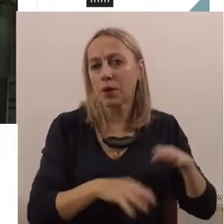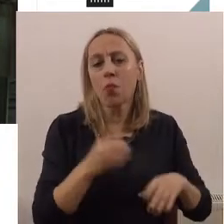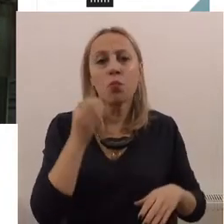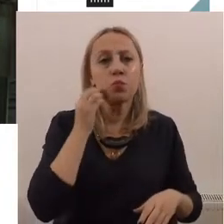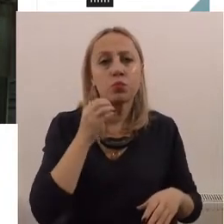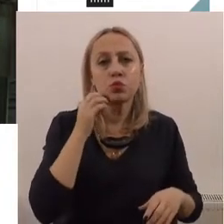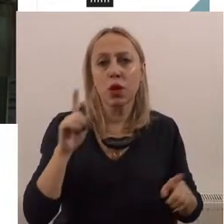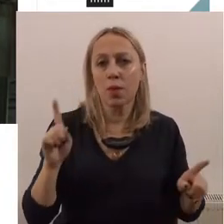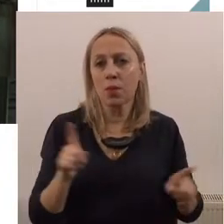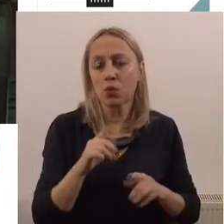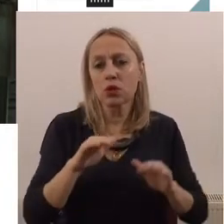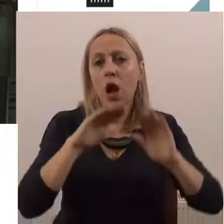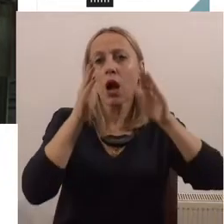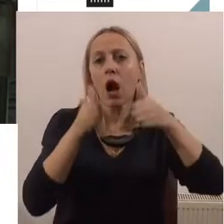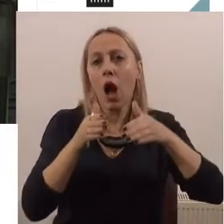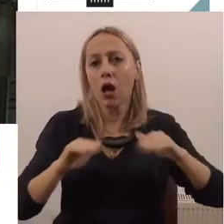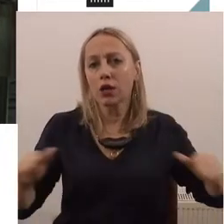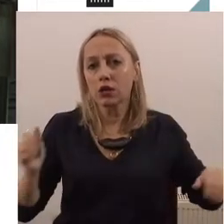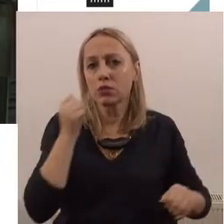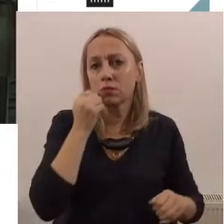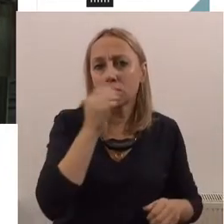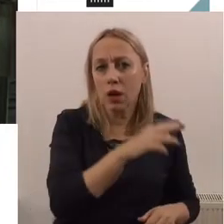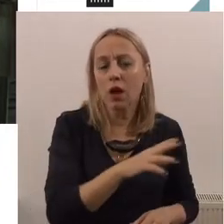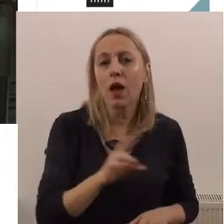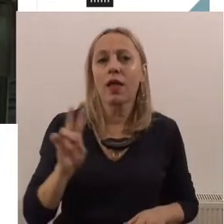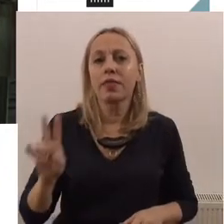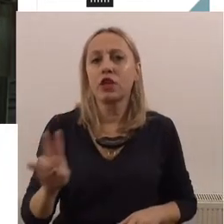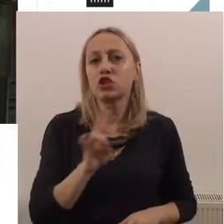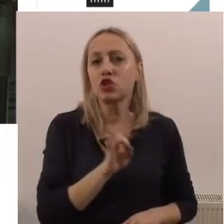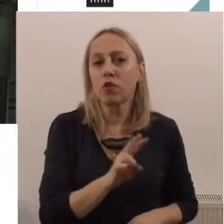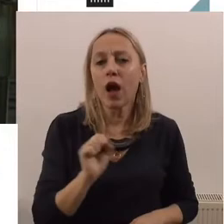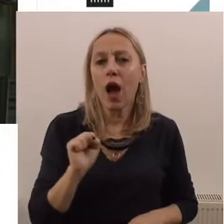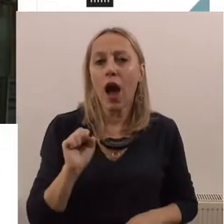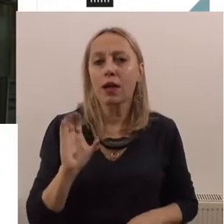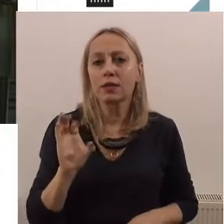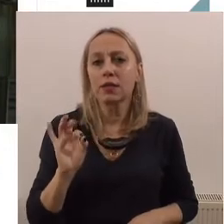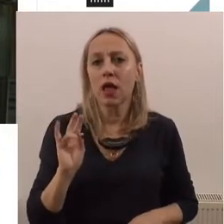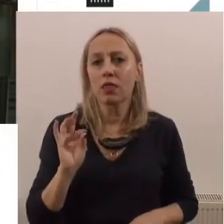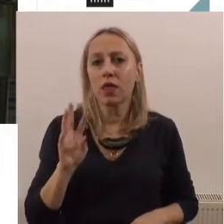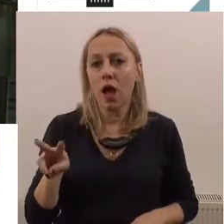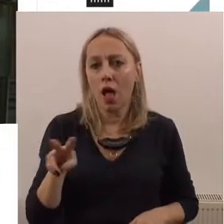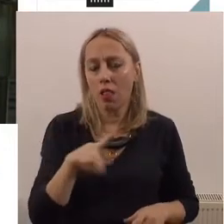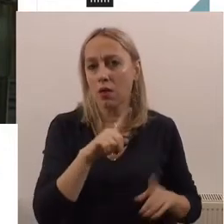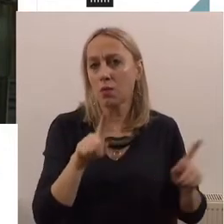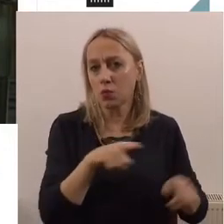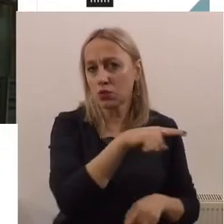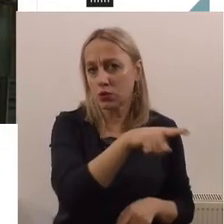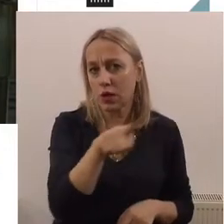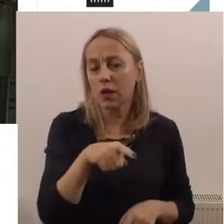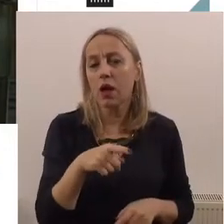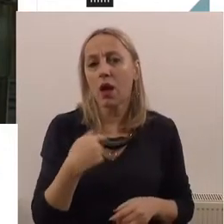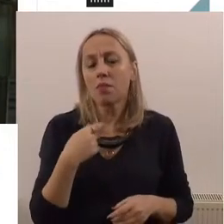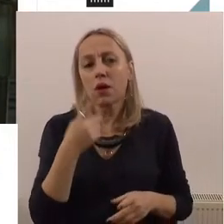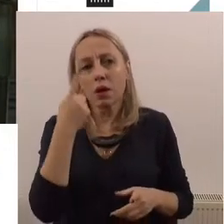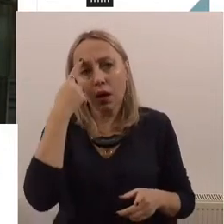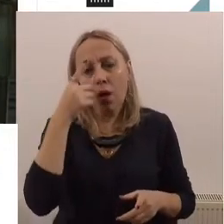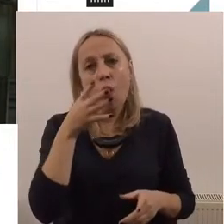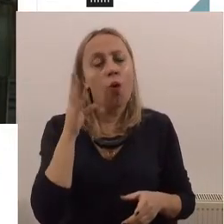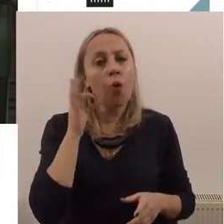those inclusive practices: Garage, Tretyakov Gallery, the Arsenal in Nizhny Novgorod.